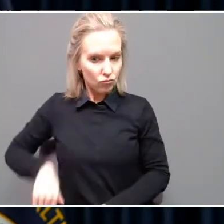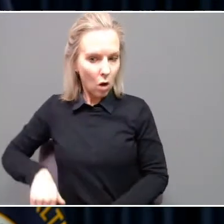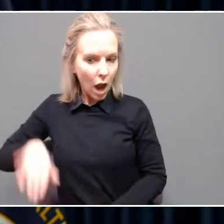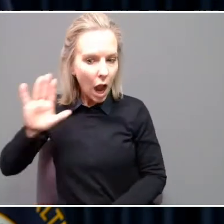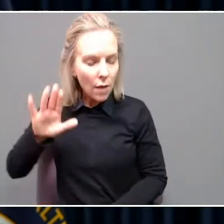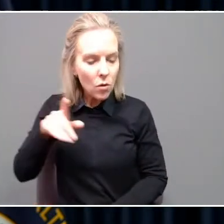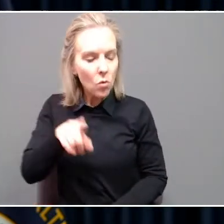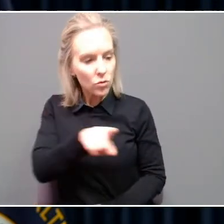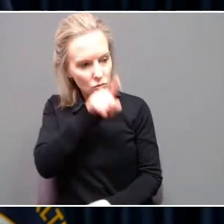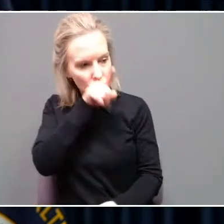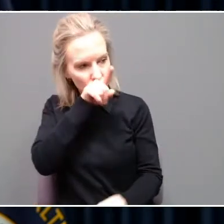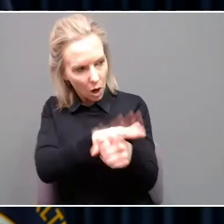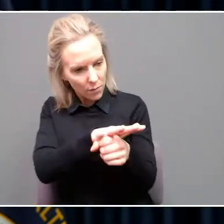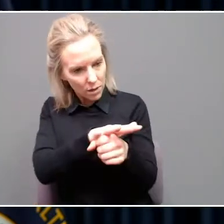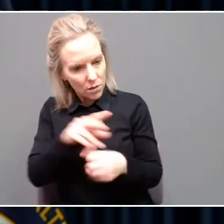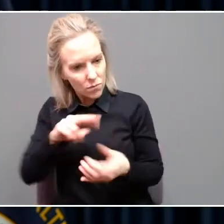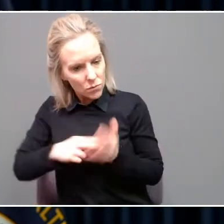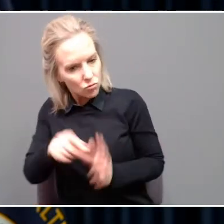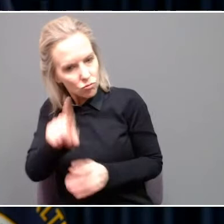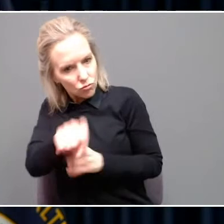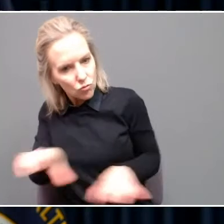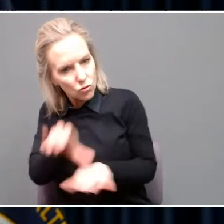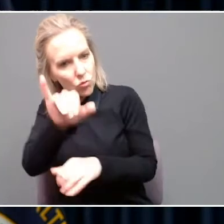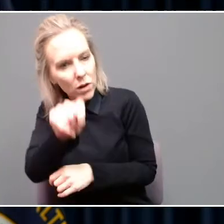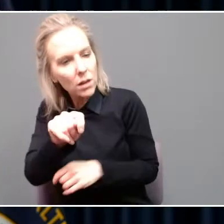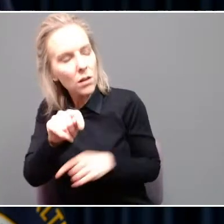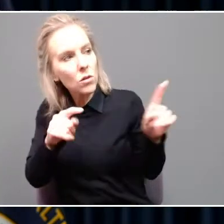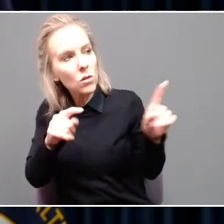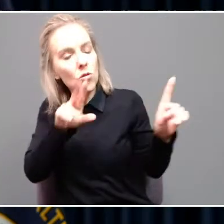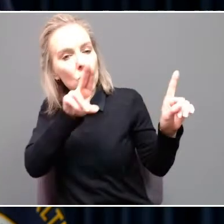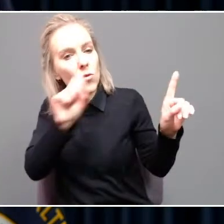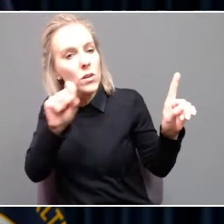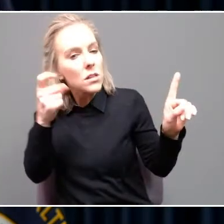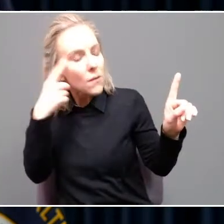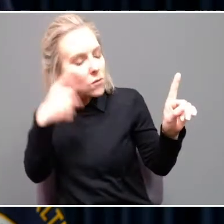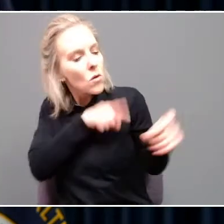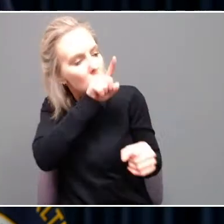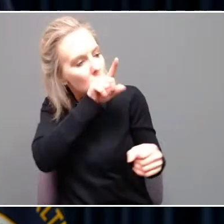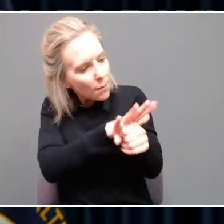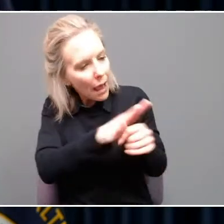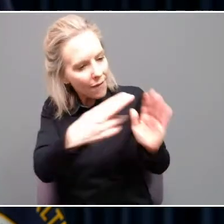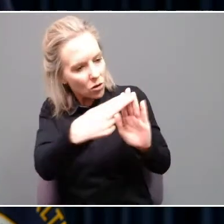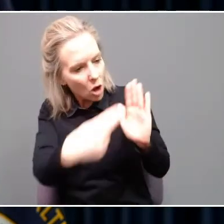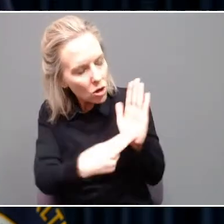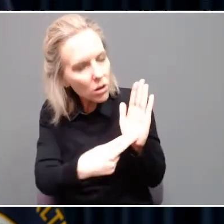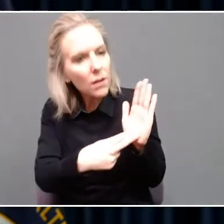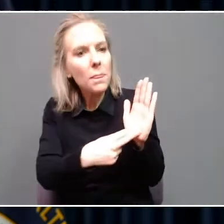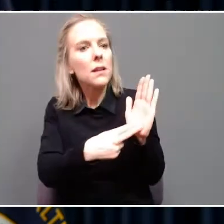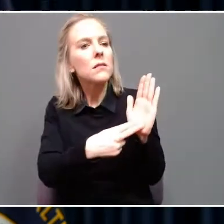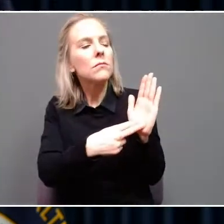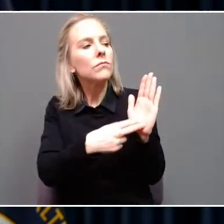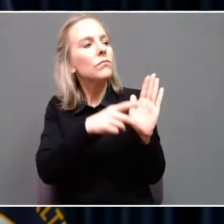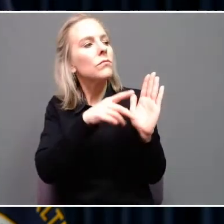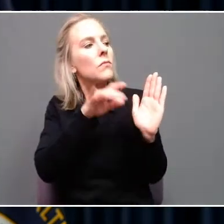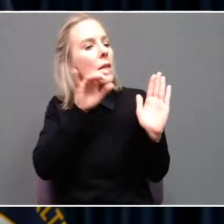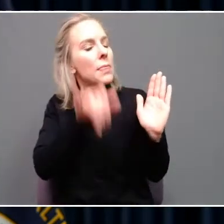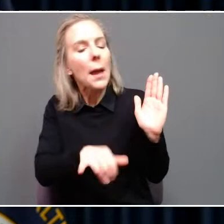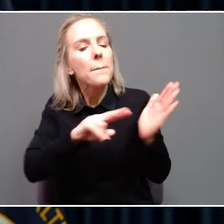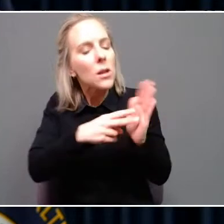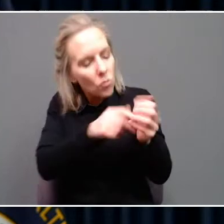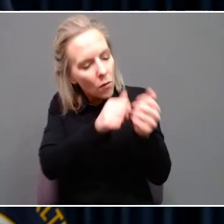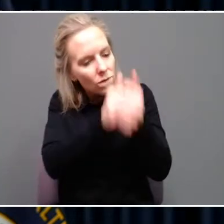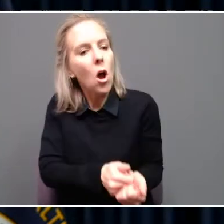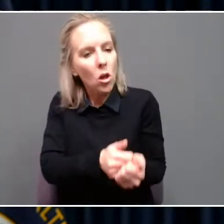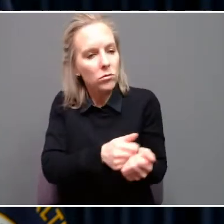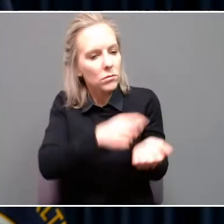And whether it's the U.S. government or me personally, when you have committed, when you've contracted, when you've given your word, you follow through and you don't